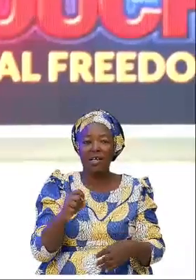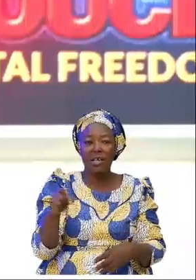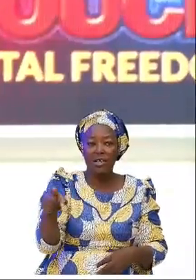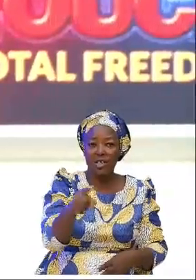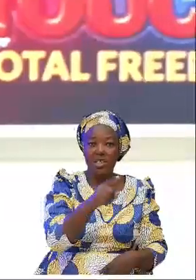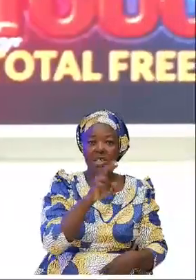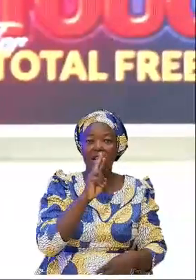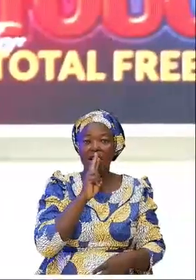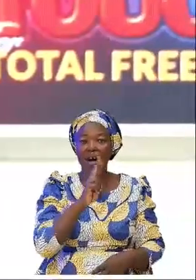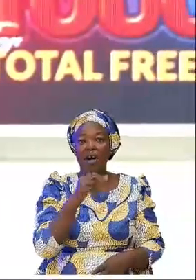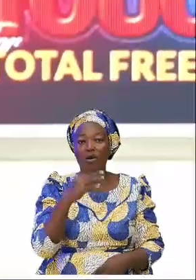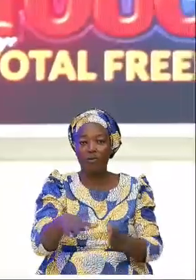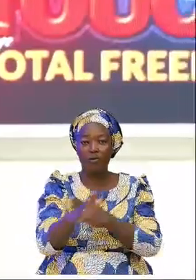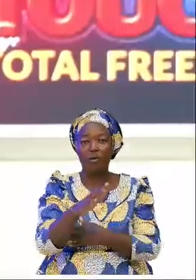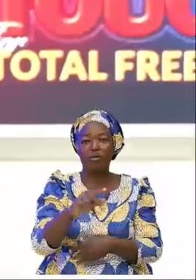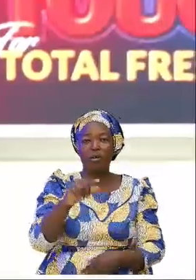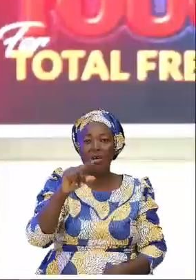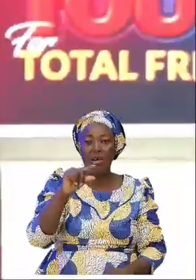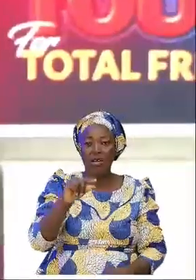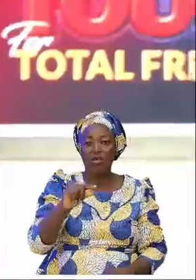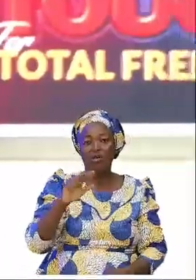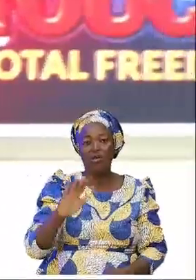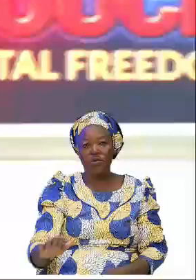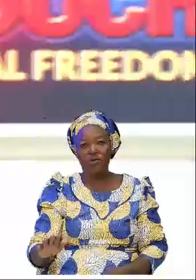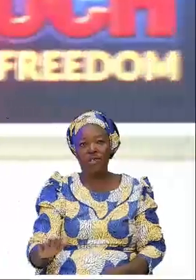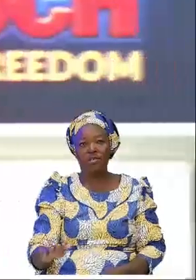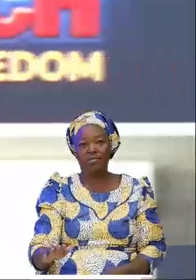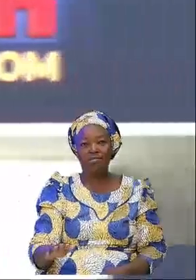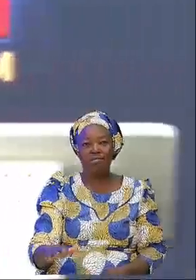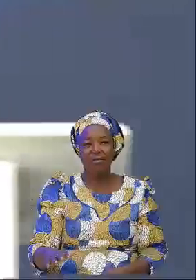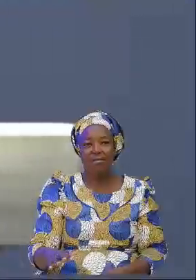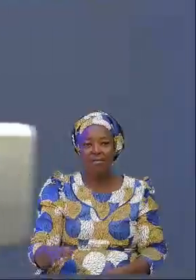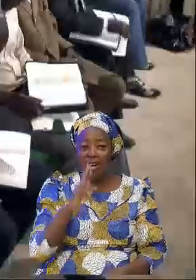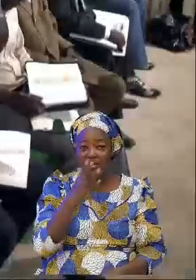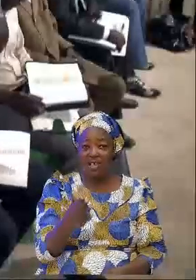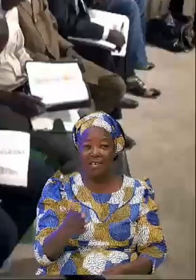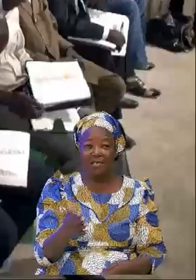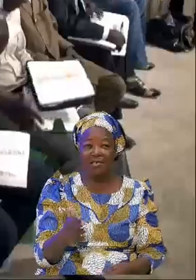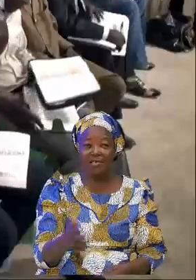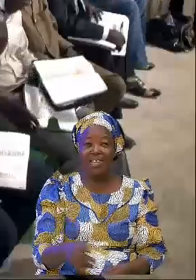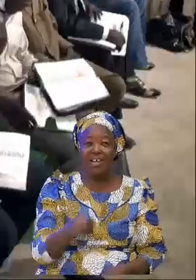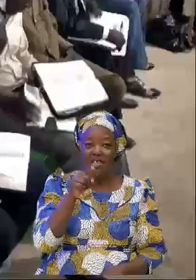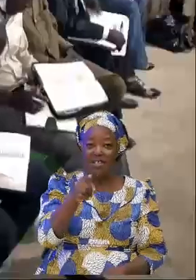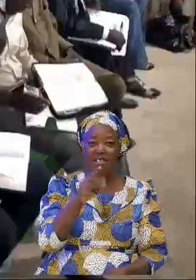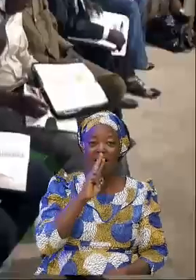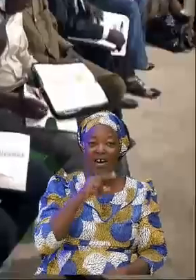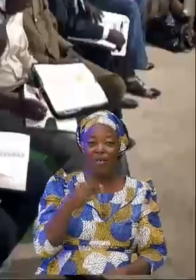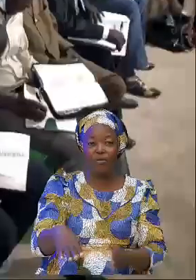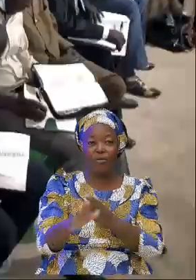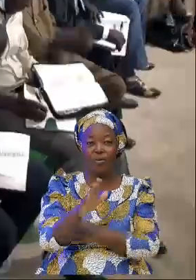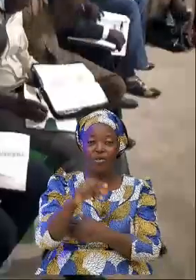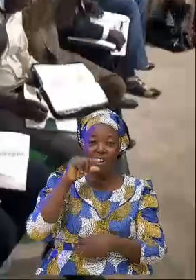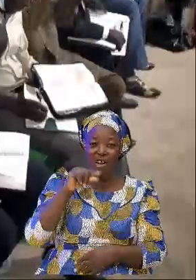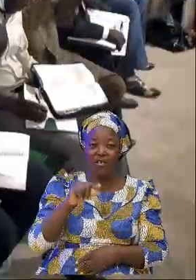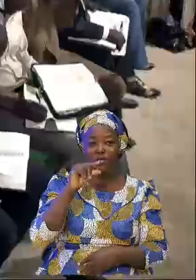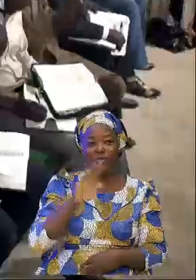we're looking at verse 4. It says, ye of God, little children. Anybody there?